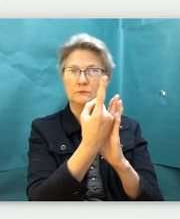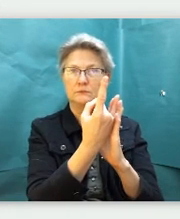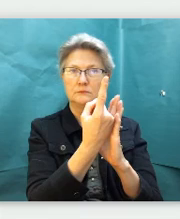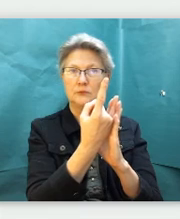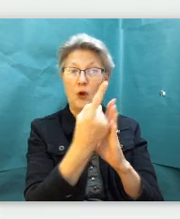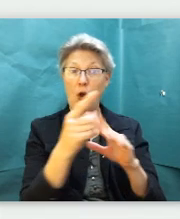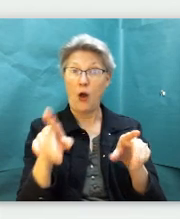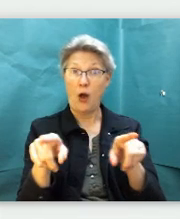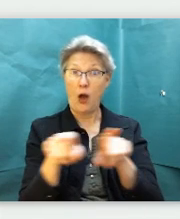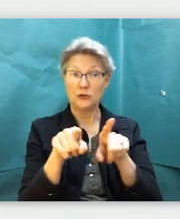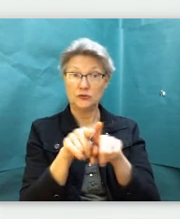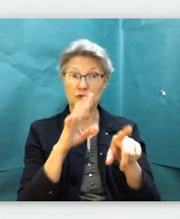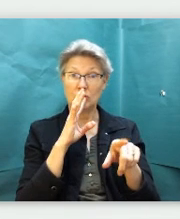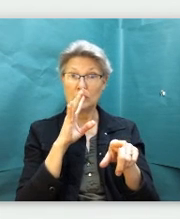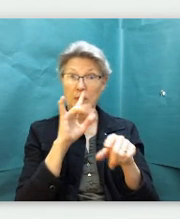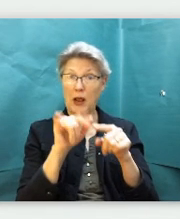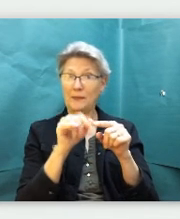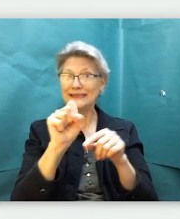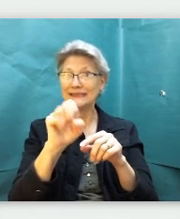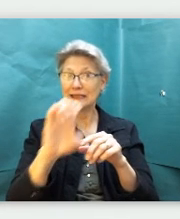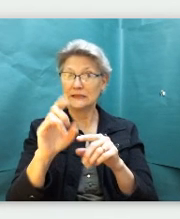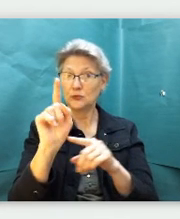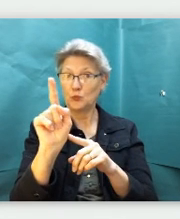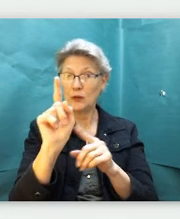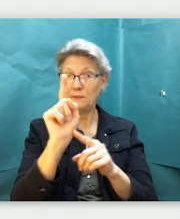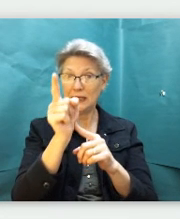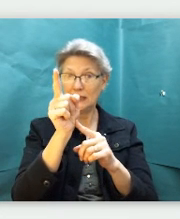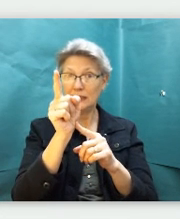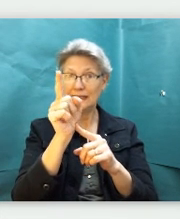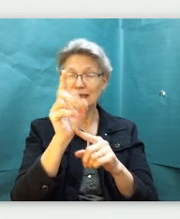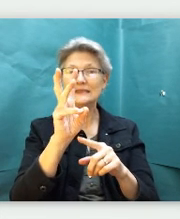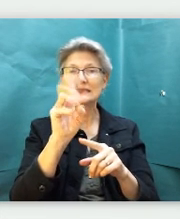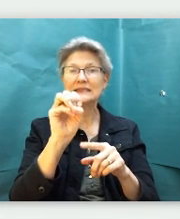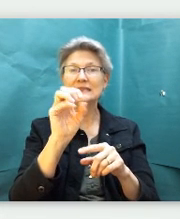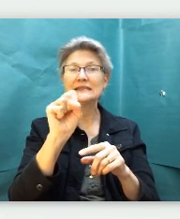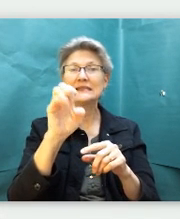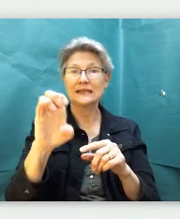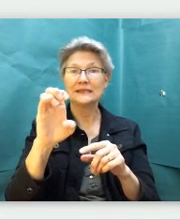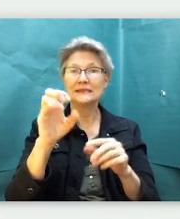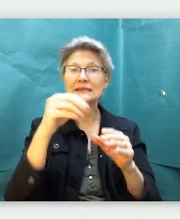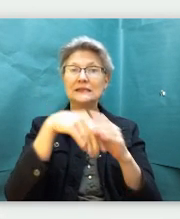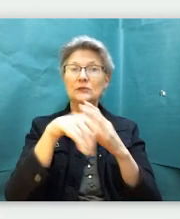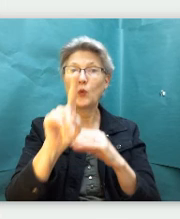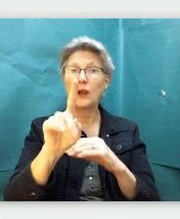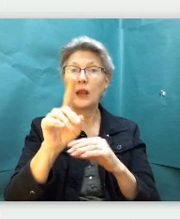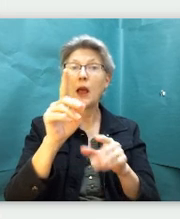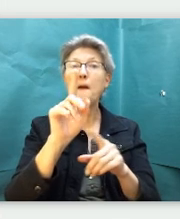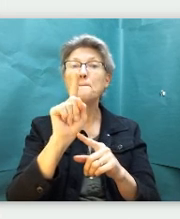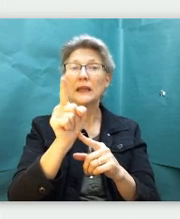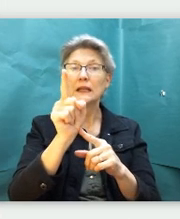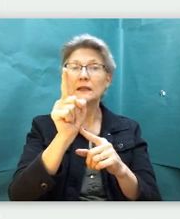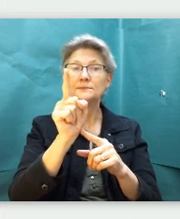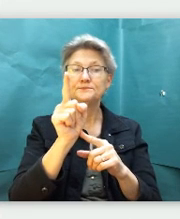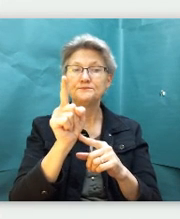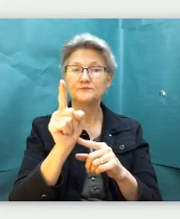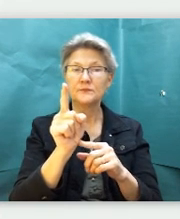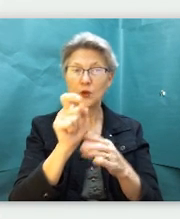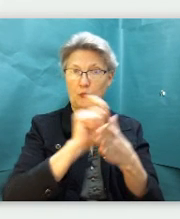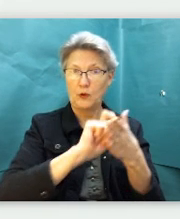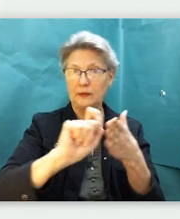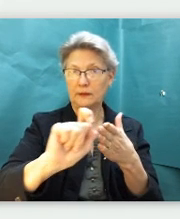We also just talked about this too. How many seconds are in a minute? That's right, 60 seconds are in a minute. Let's write that